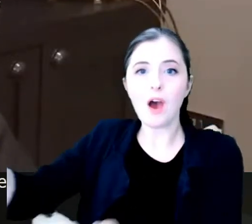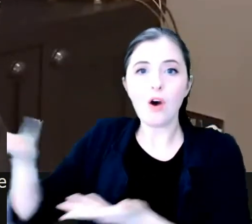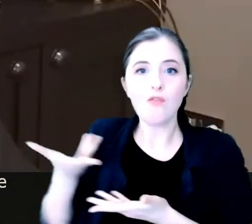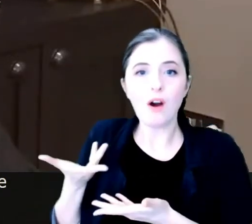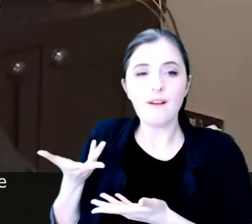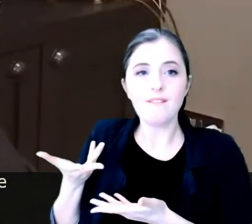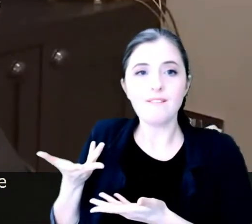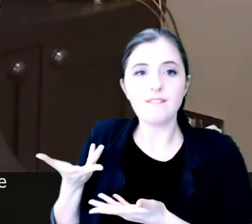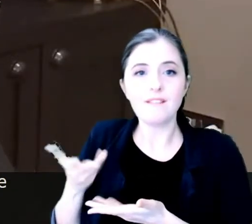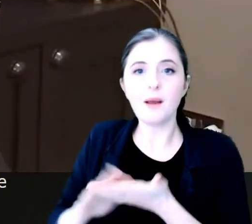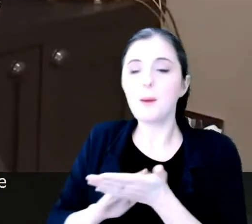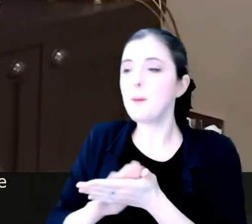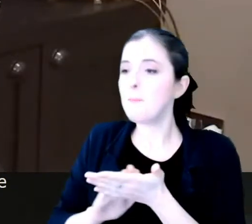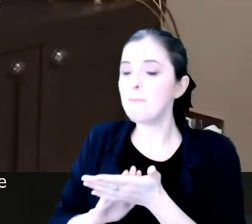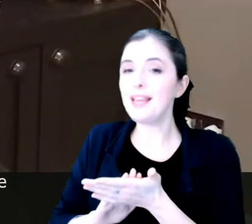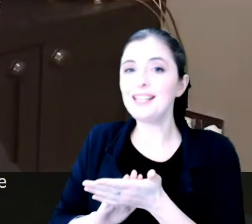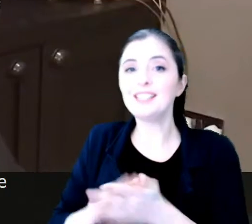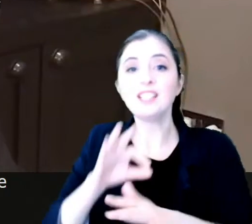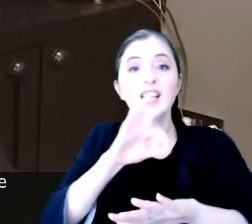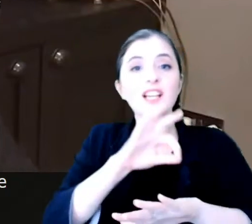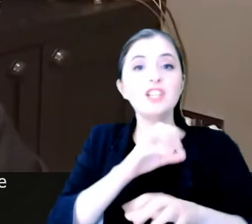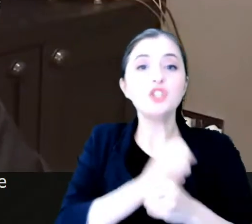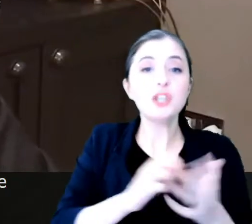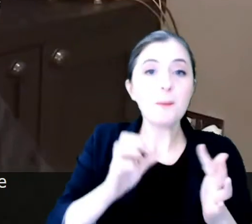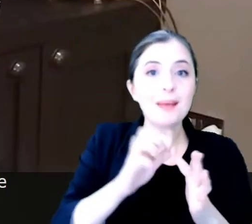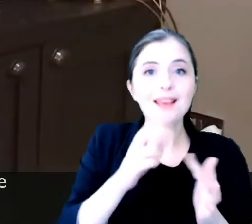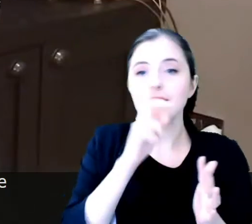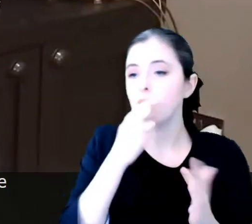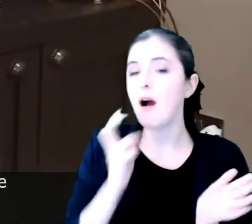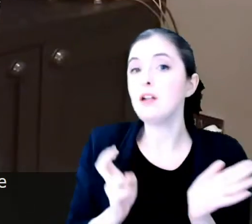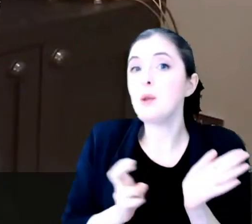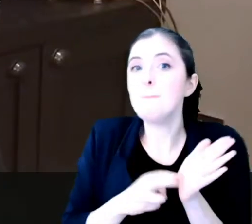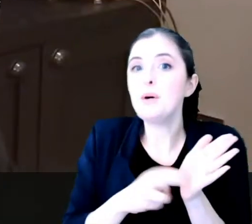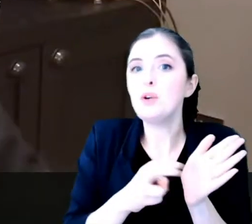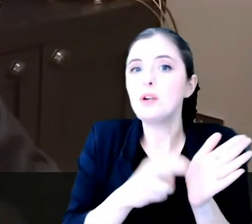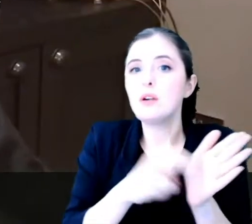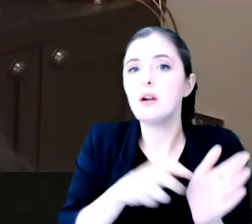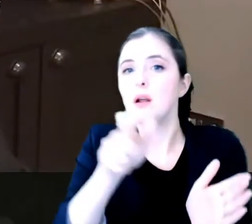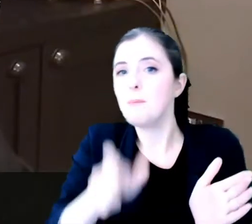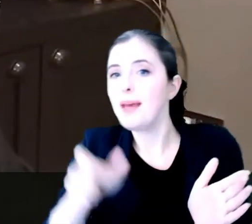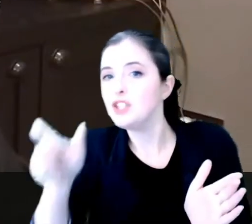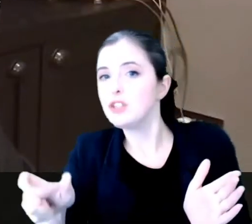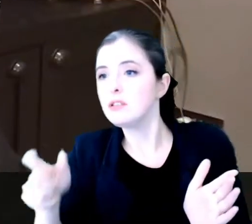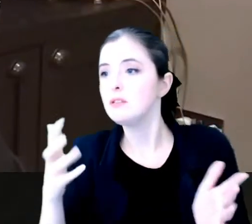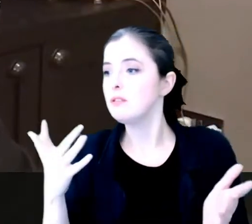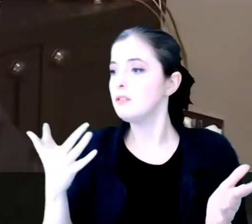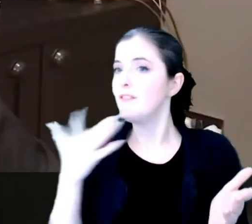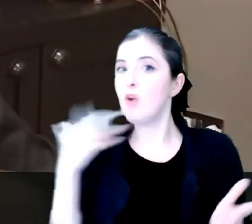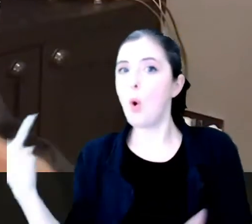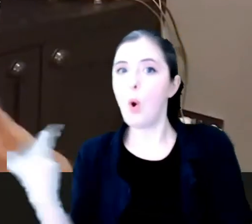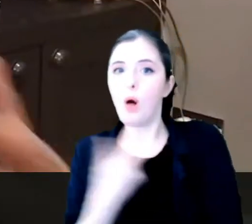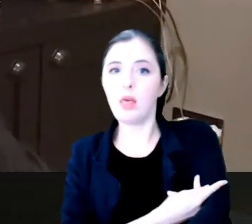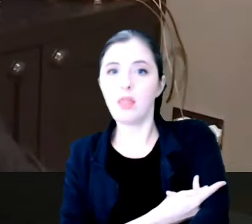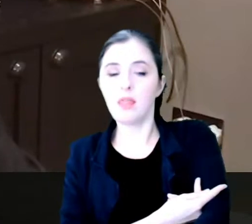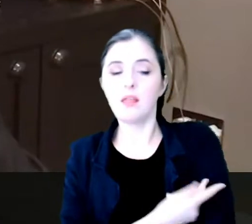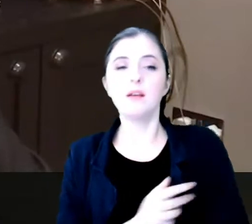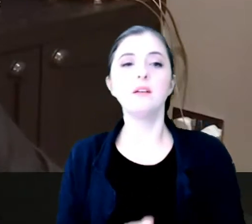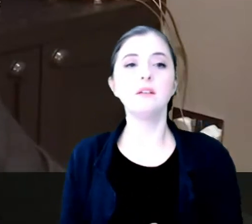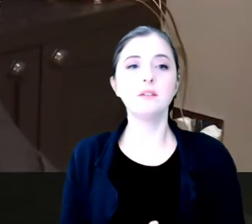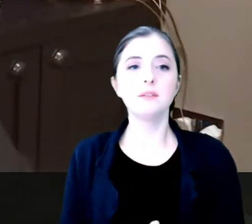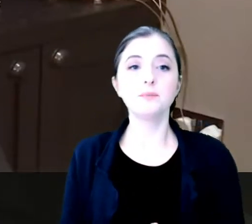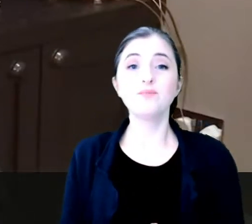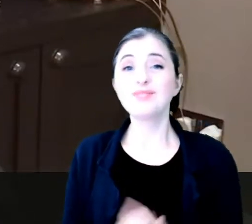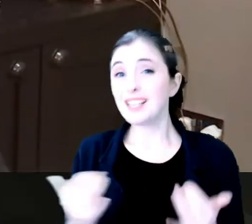for the GP's practices to book the patients into this appointments. And sometimes they are told that